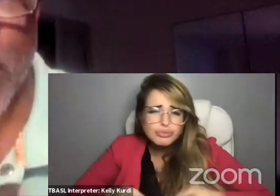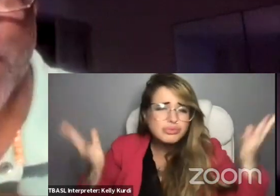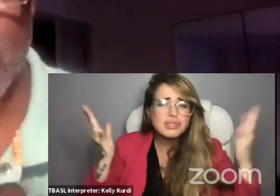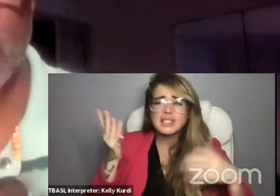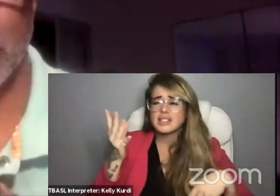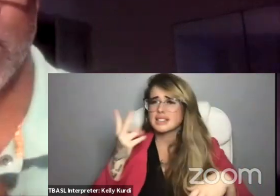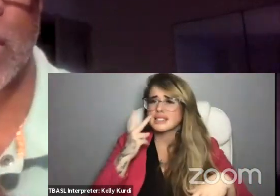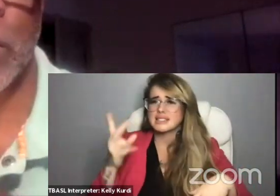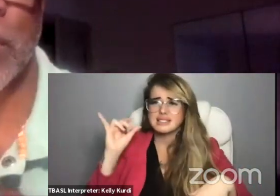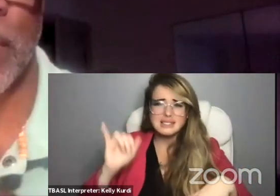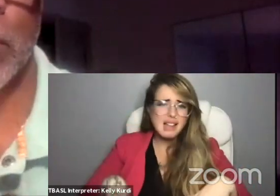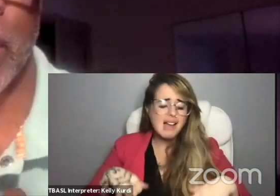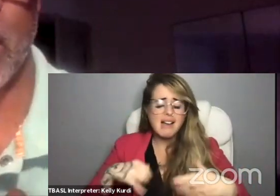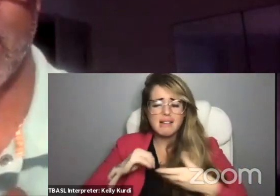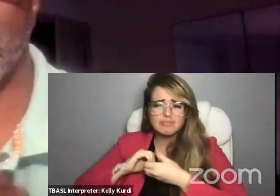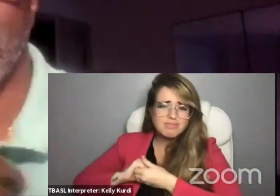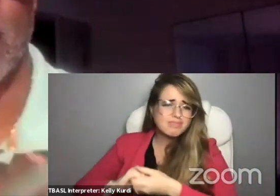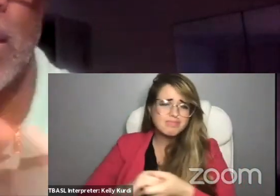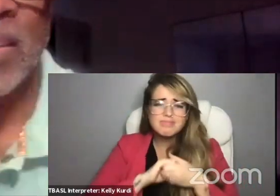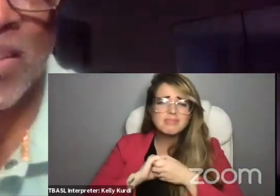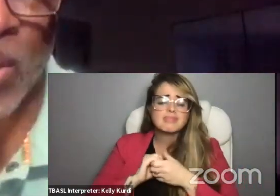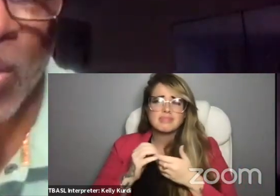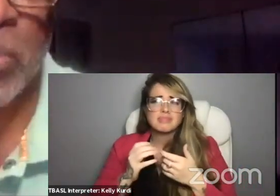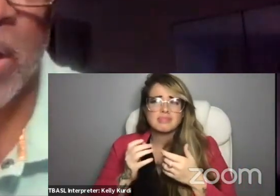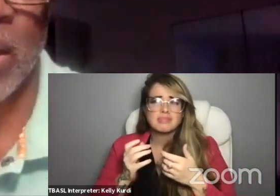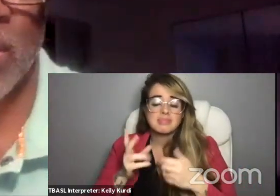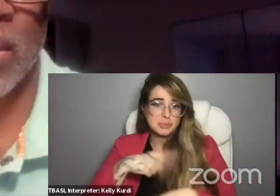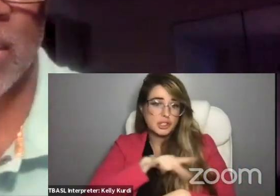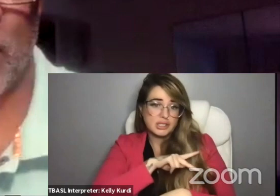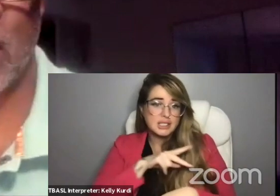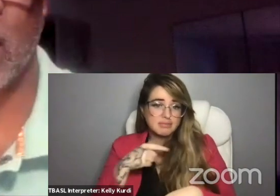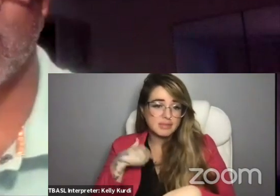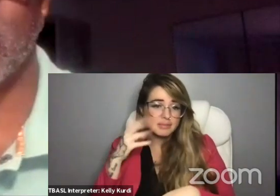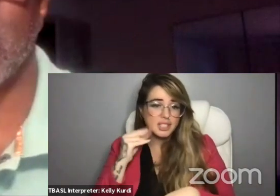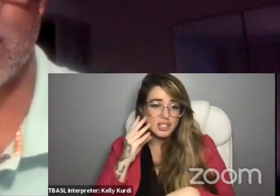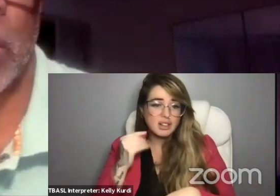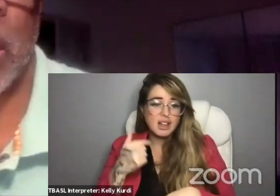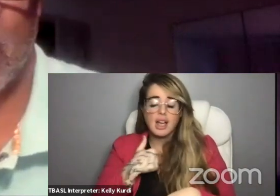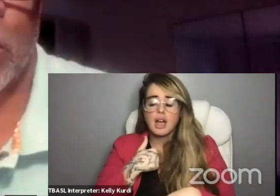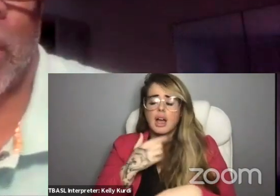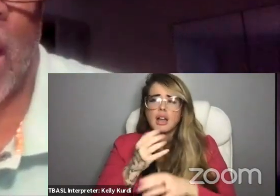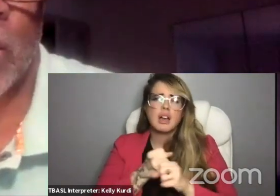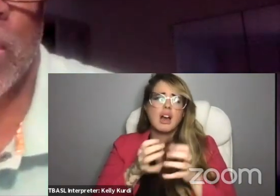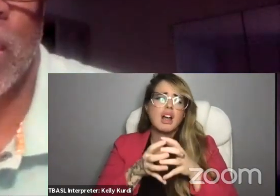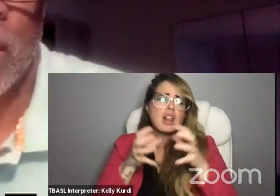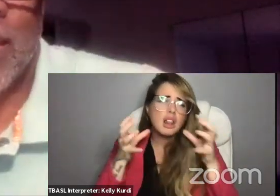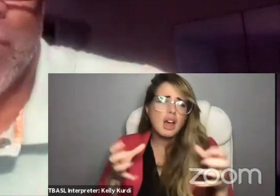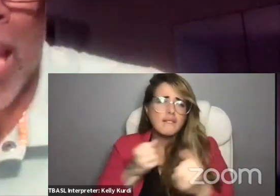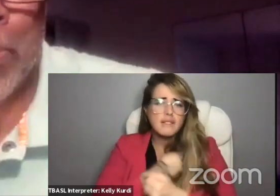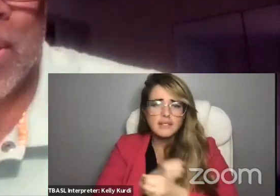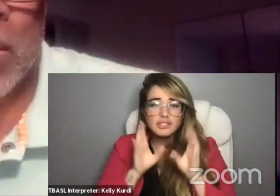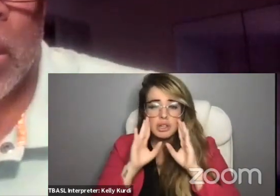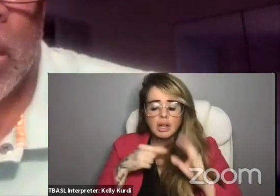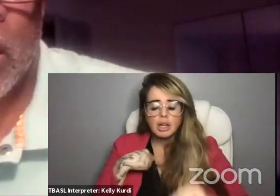I personally, because I was affected by it, I got so much because I felt like, oh God, it's going to be, and I just bought a house.